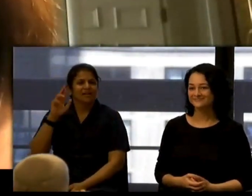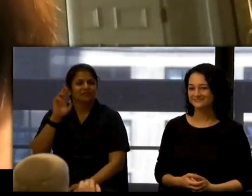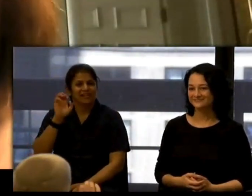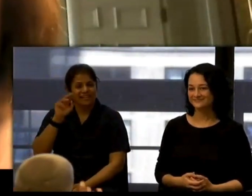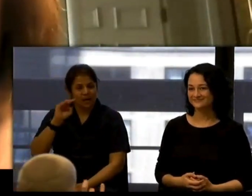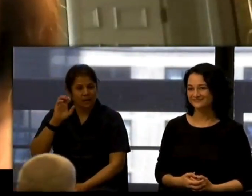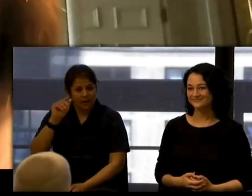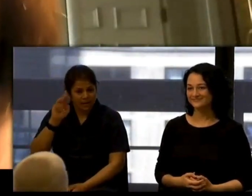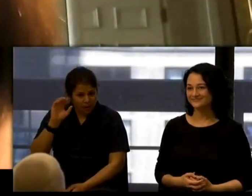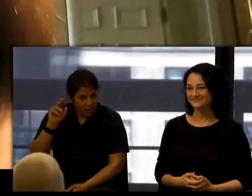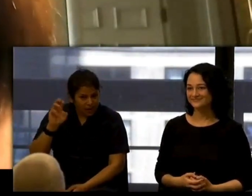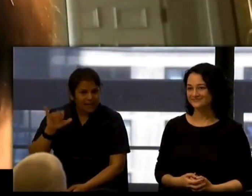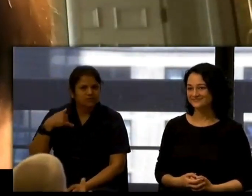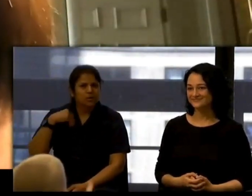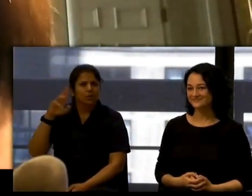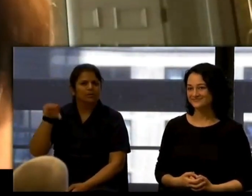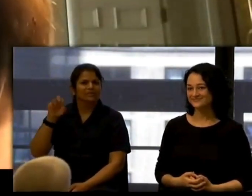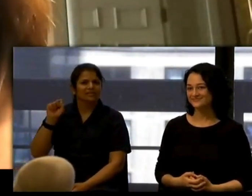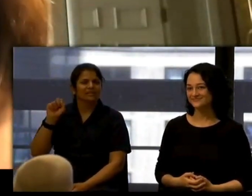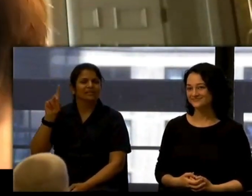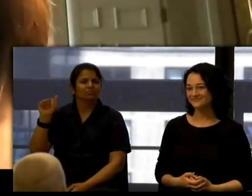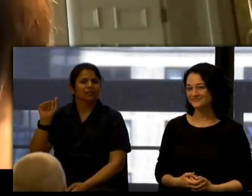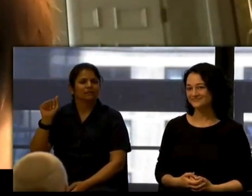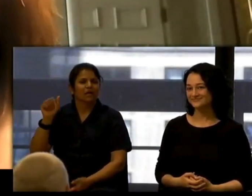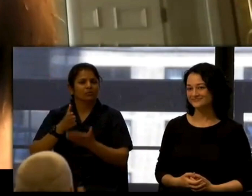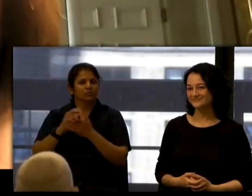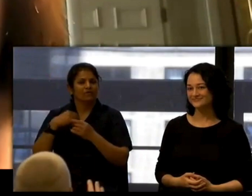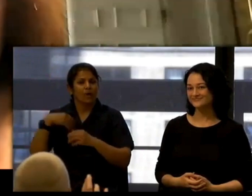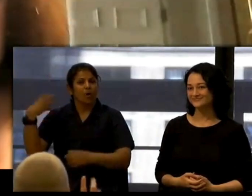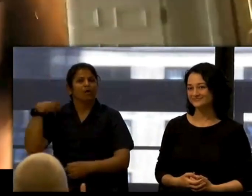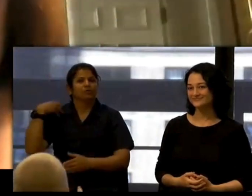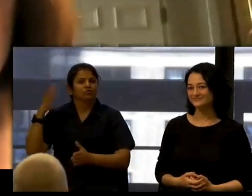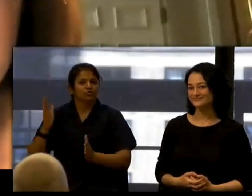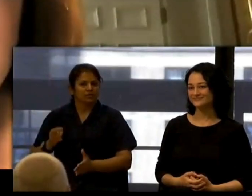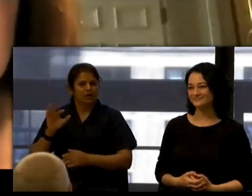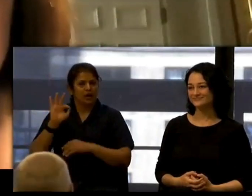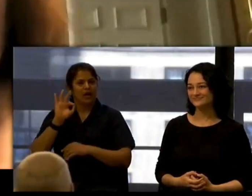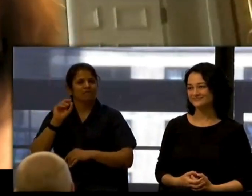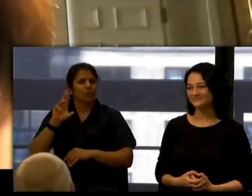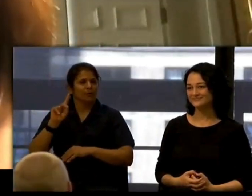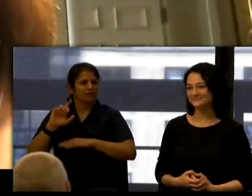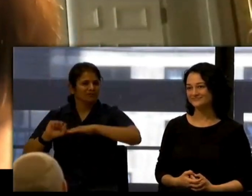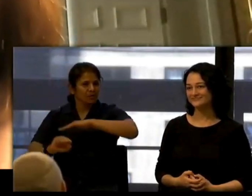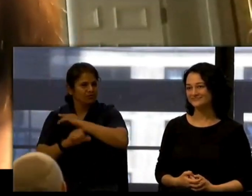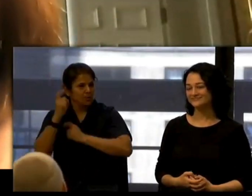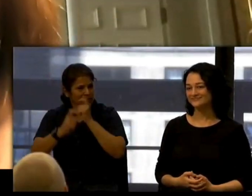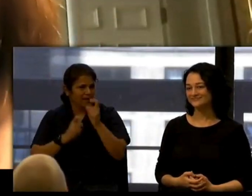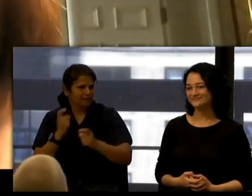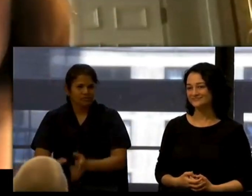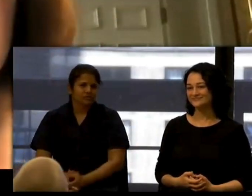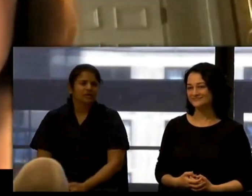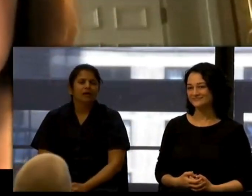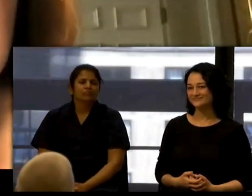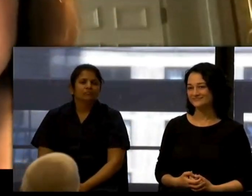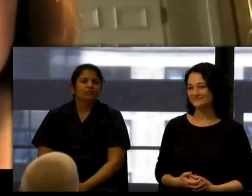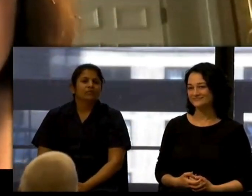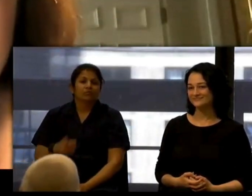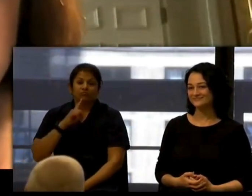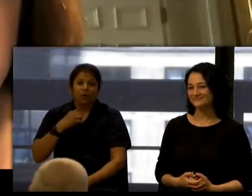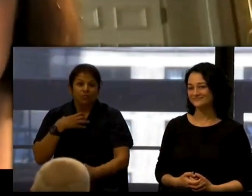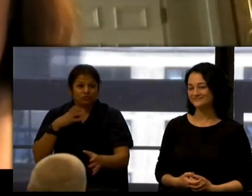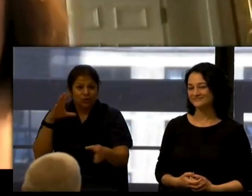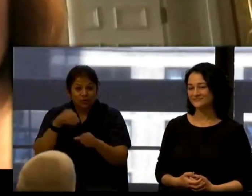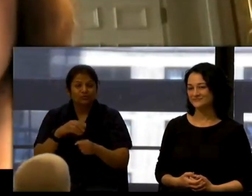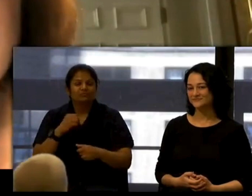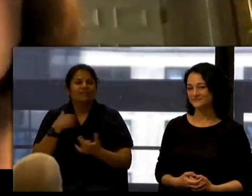here at the Ford Foundation. I wish I could be there with all of you, but I am zooming in from New Mexico, where I'm at a convening focused on the care